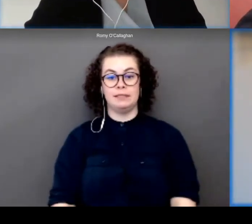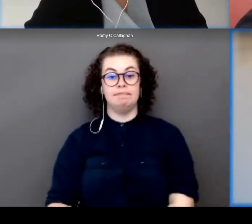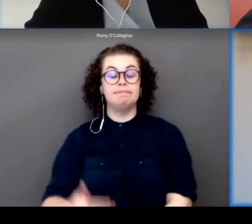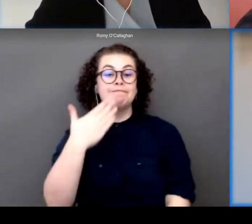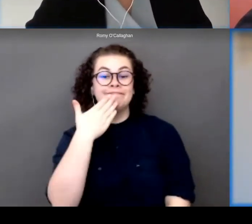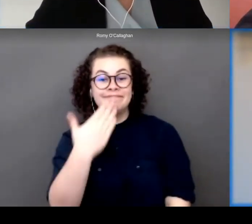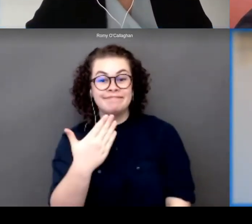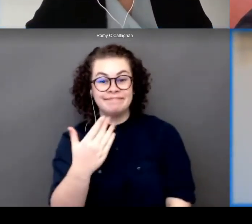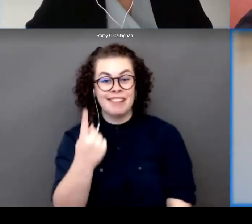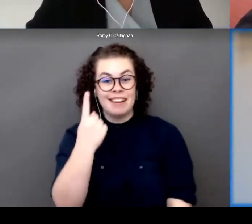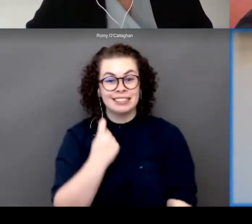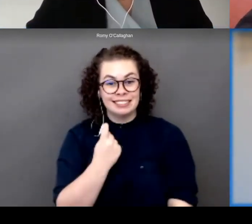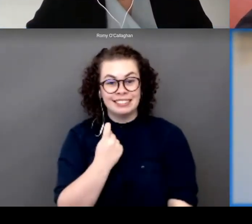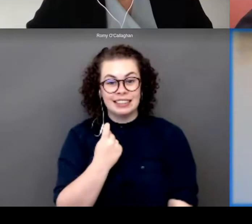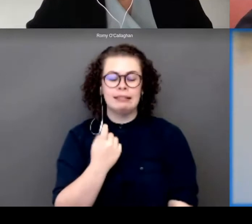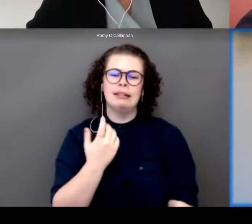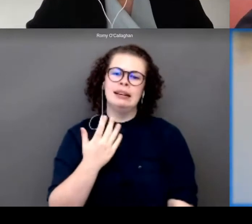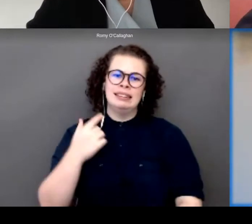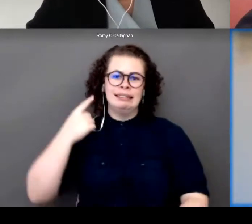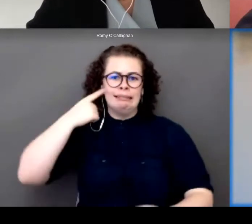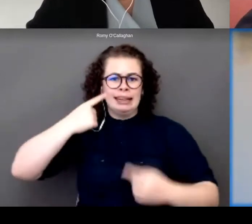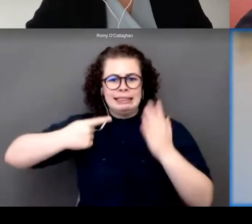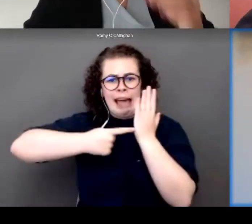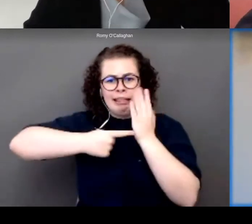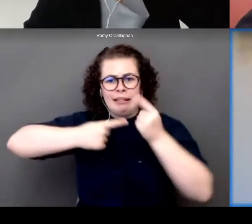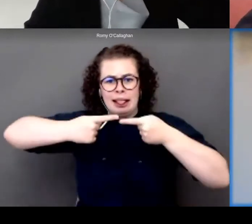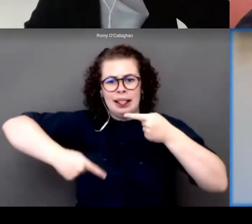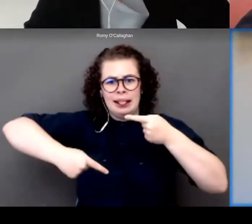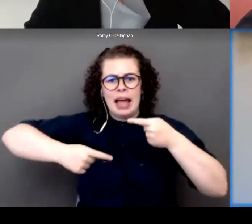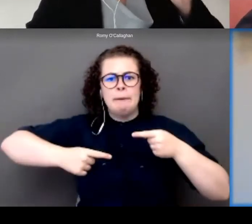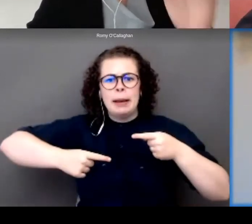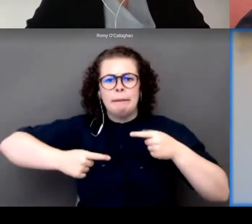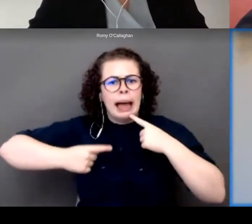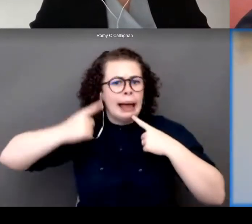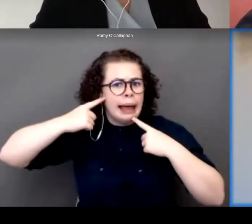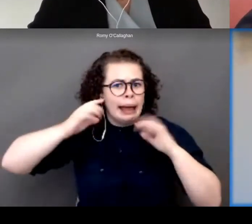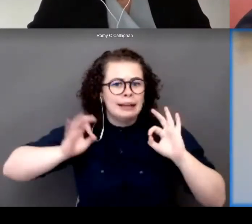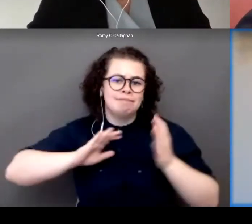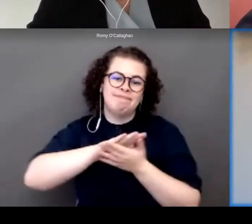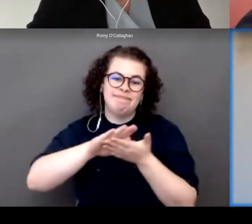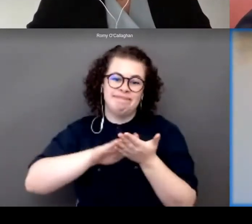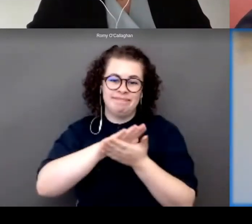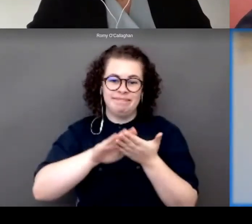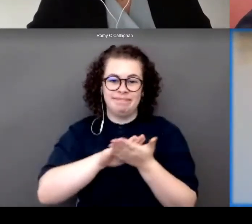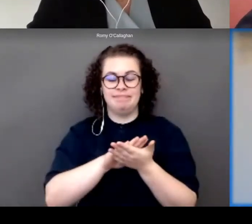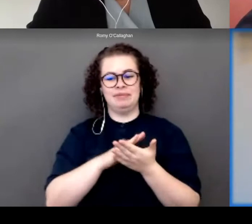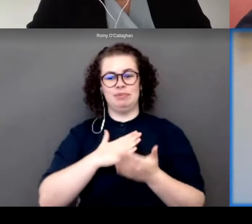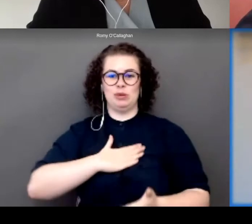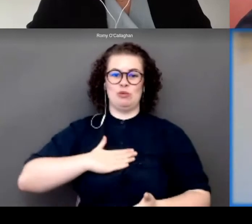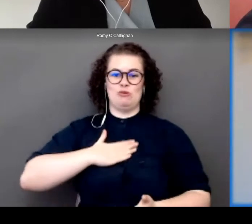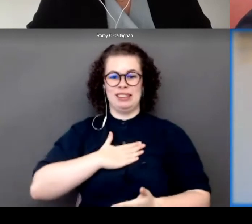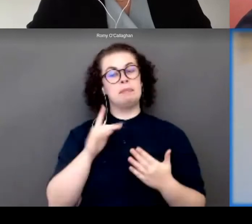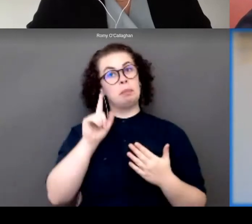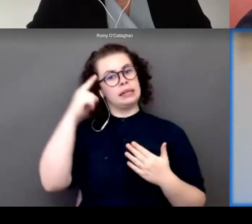Professor Longo, and sorry for the technical problem. Well, I think that in this